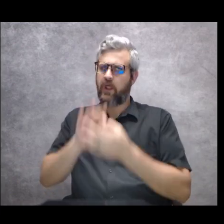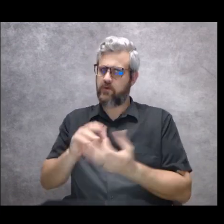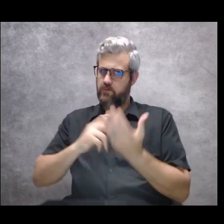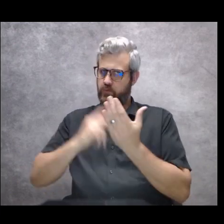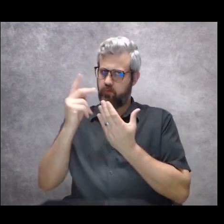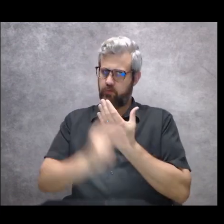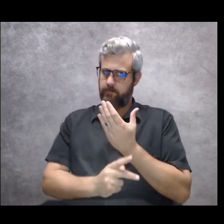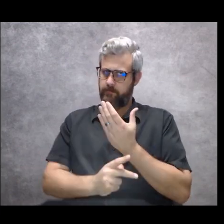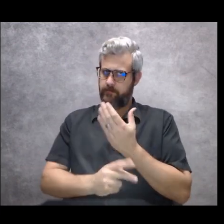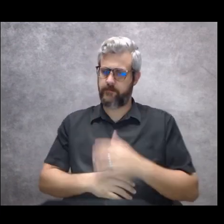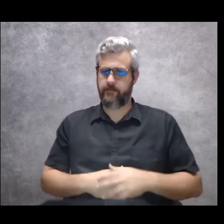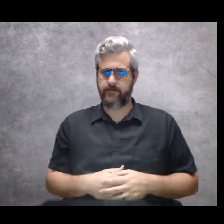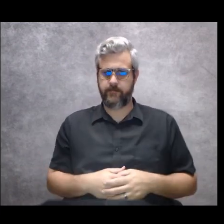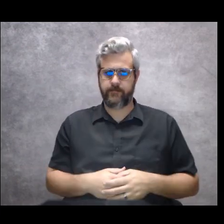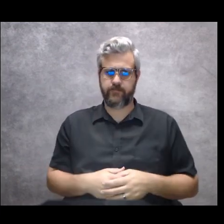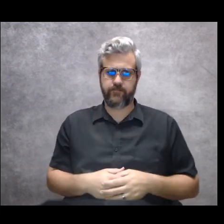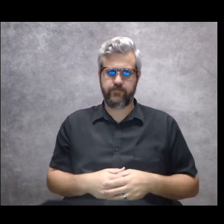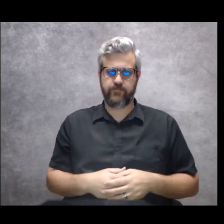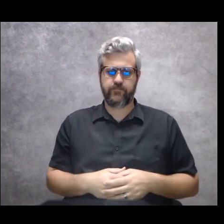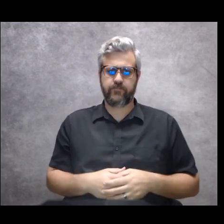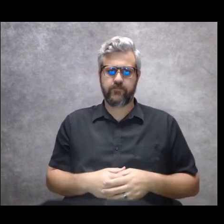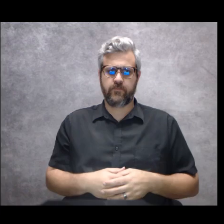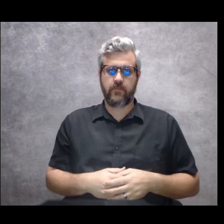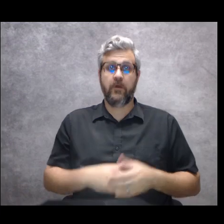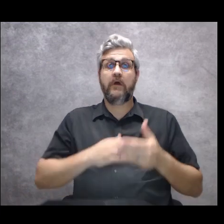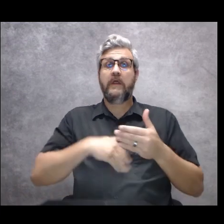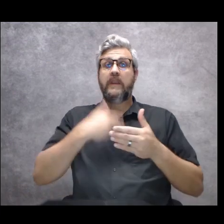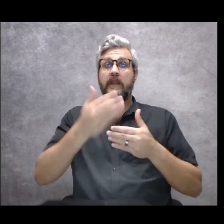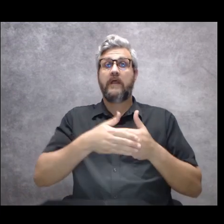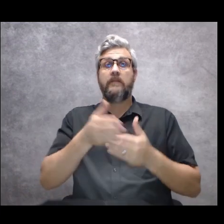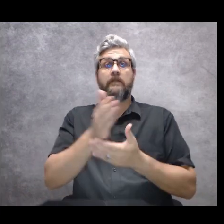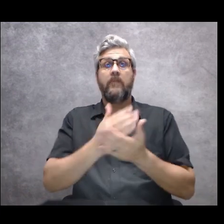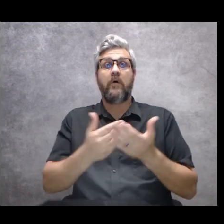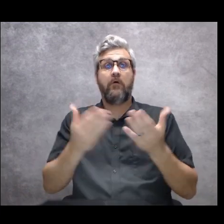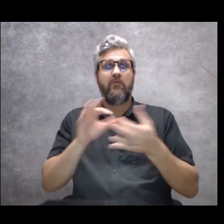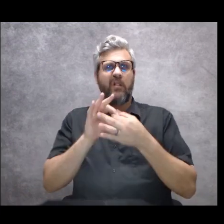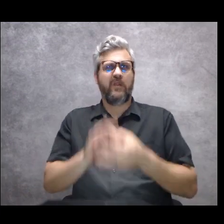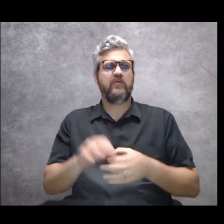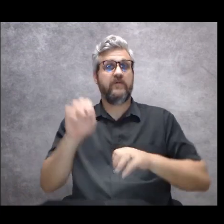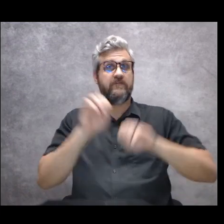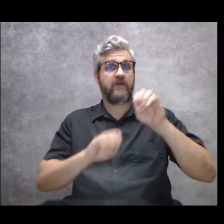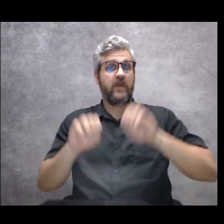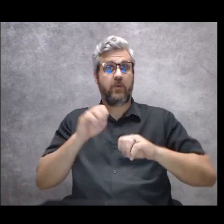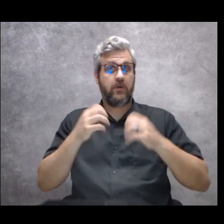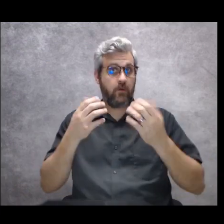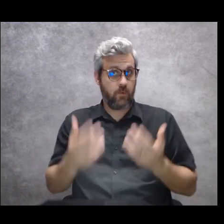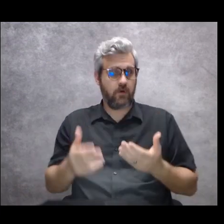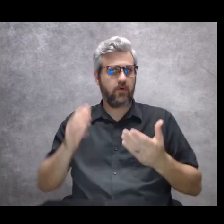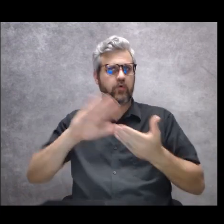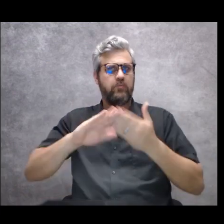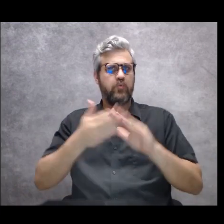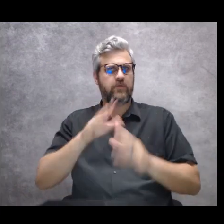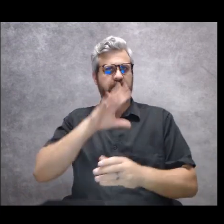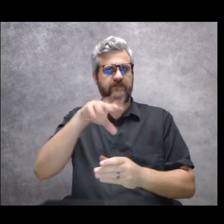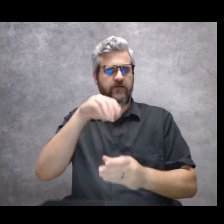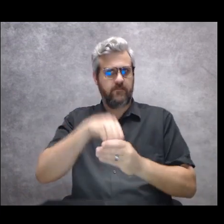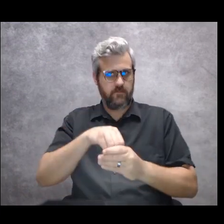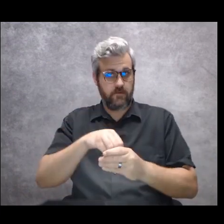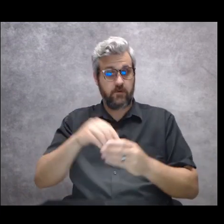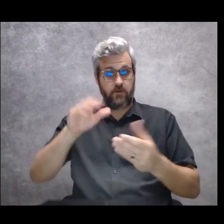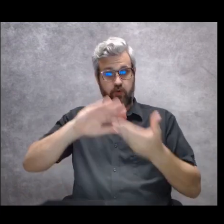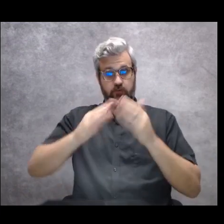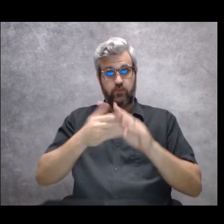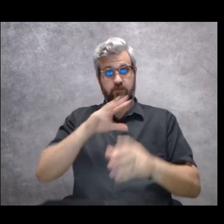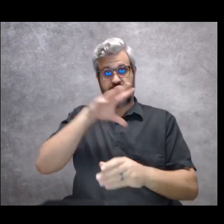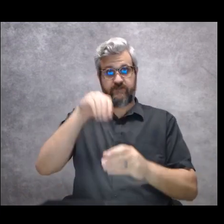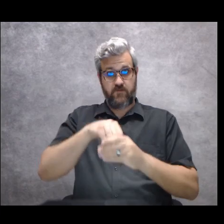The next component of the program evaluation is community involvement. Community involvement could be defined as how the GT program is